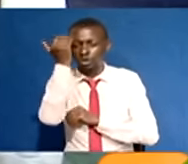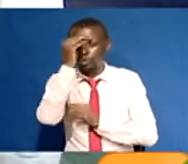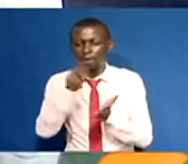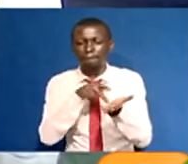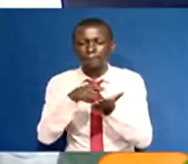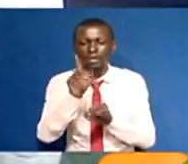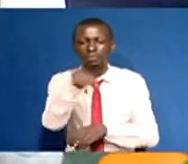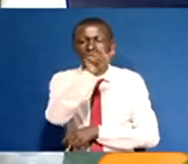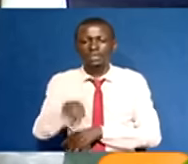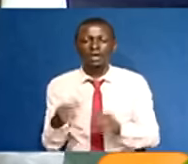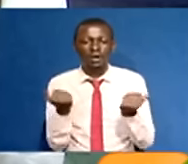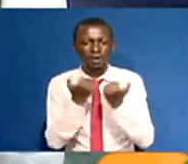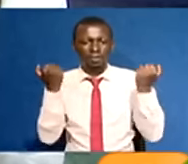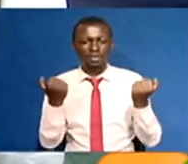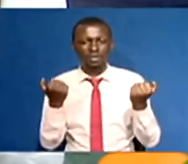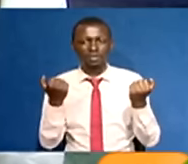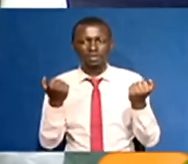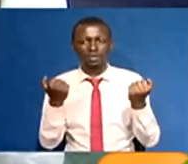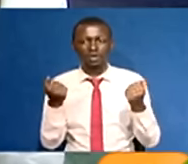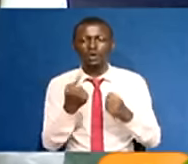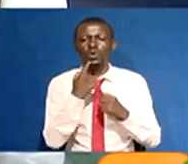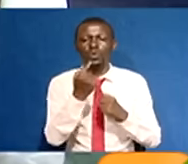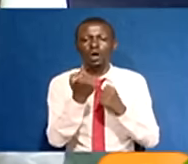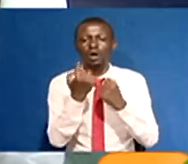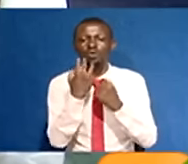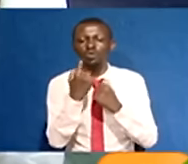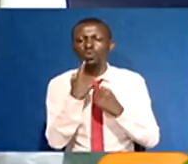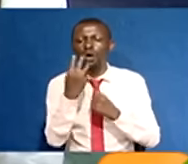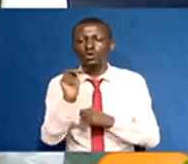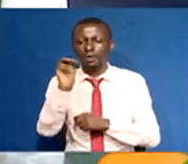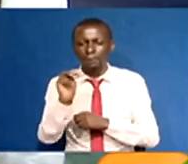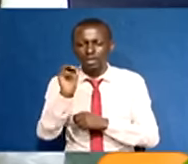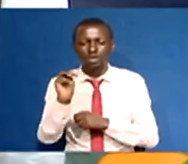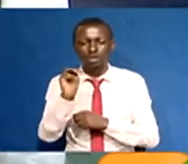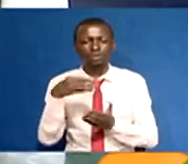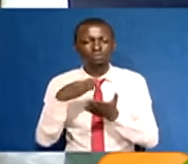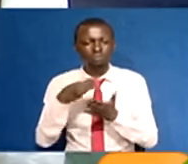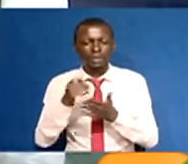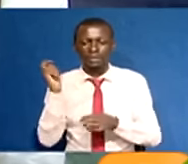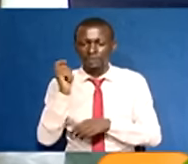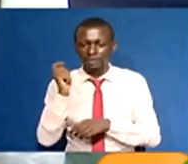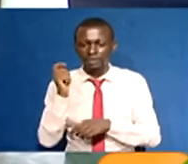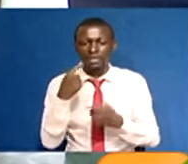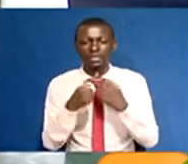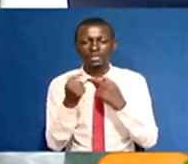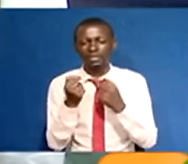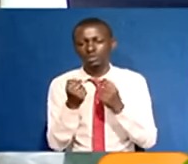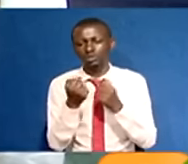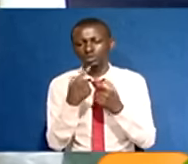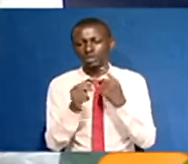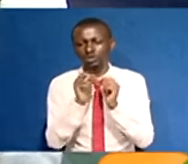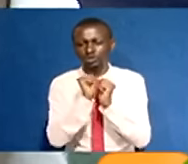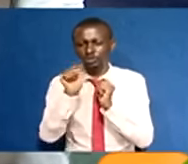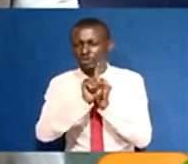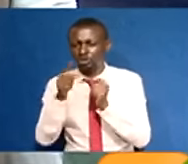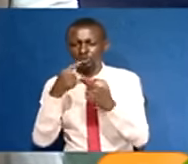procurement irregularities in a 140 million shilling tender between 2015 and 2016. Well,